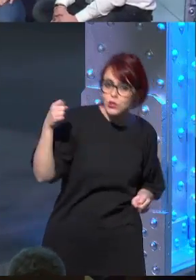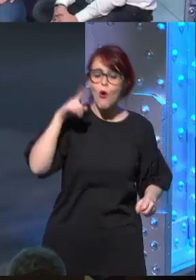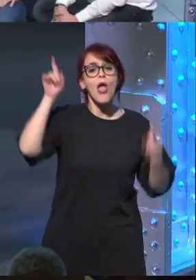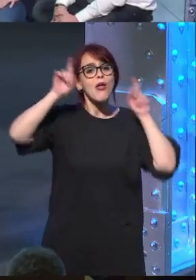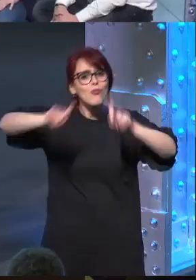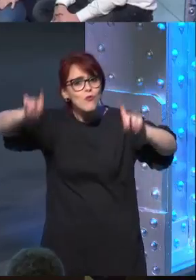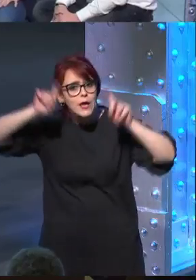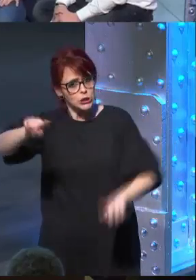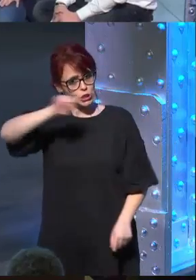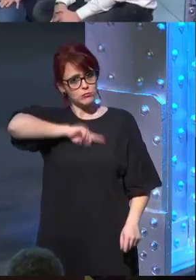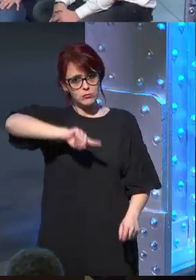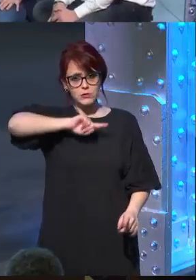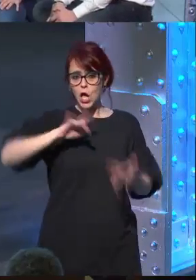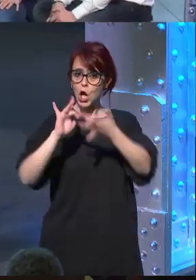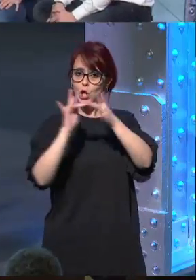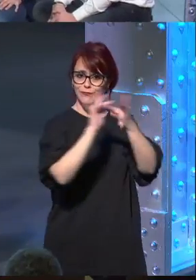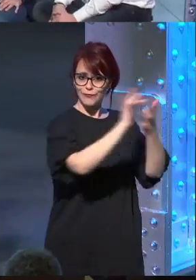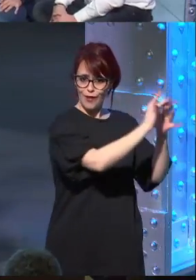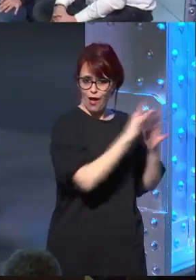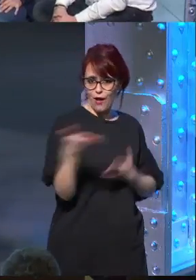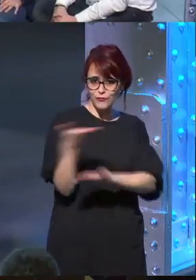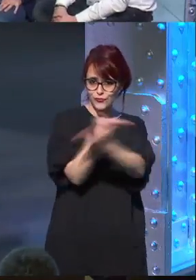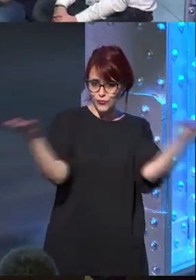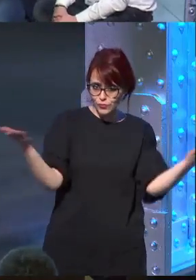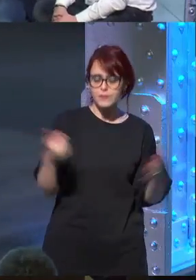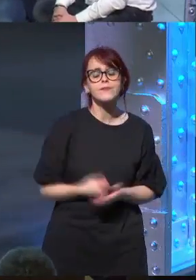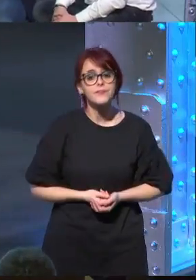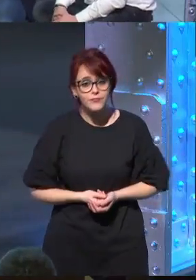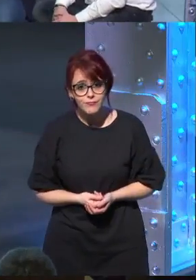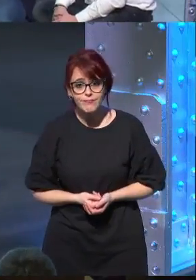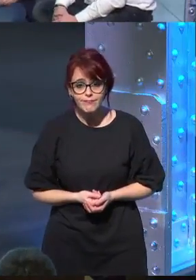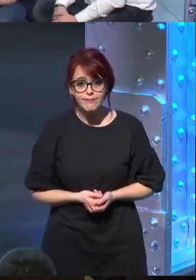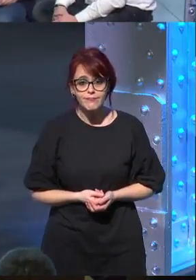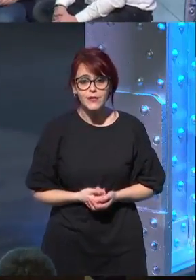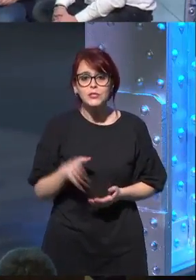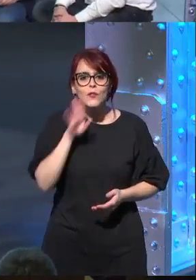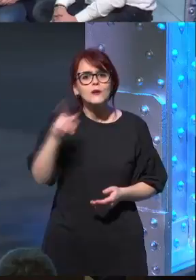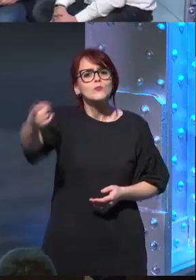with our manners, with the way we relate to others, etc.